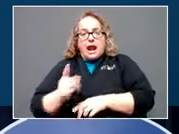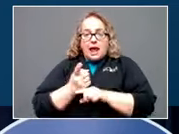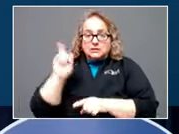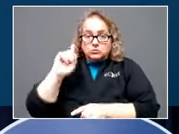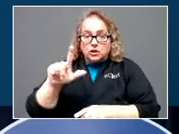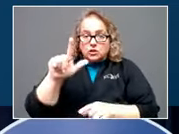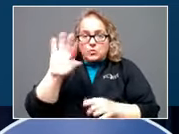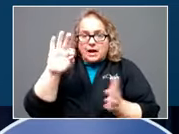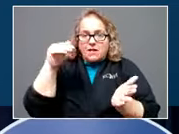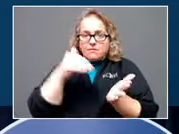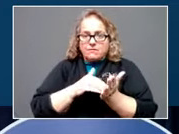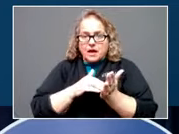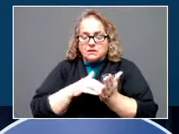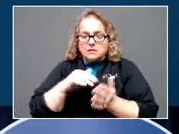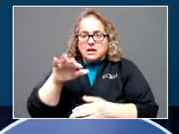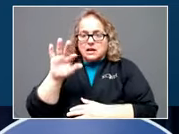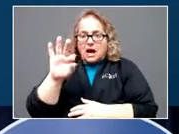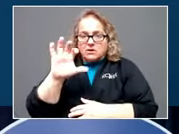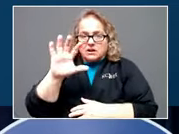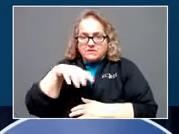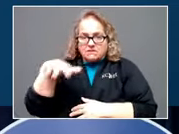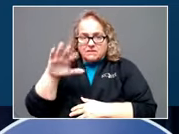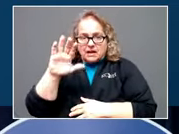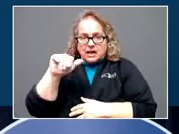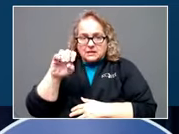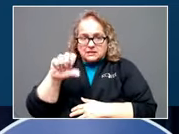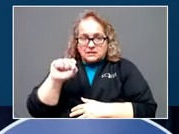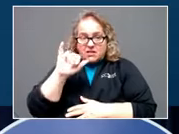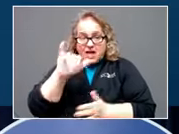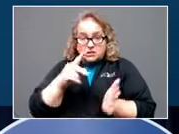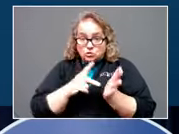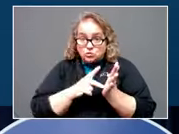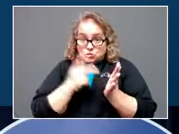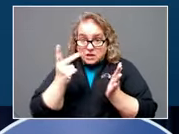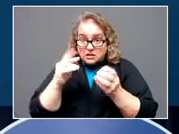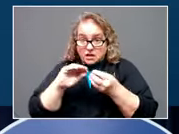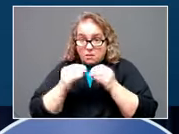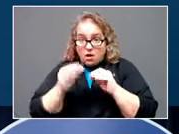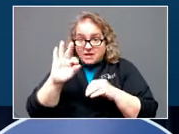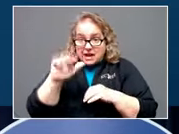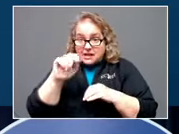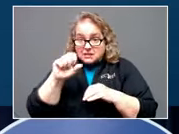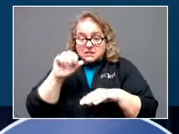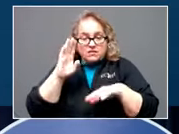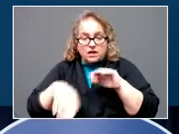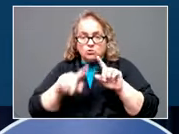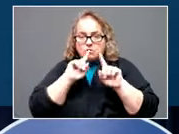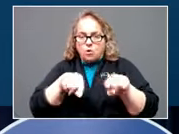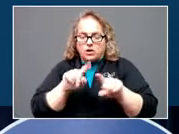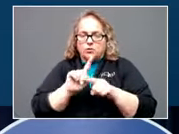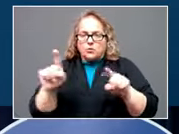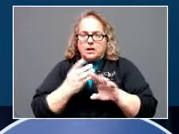29,955 cases. That is twice as many cases as there were reported the week prior. We have